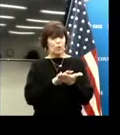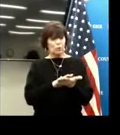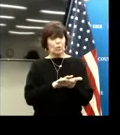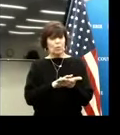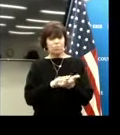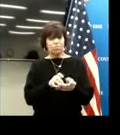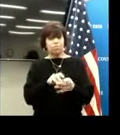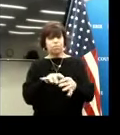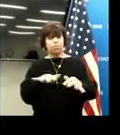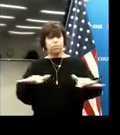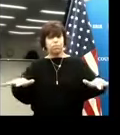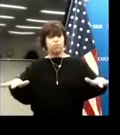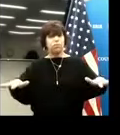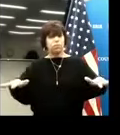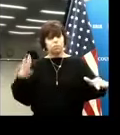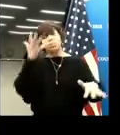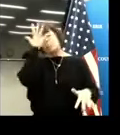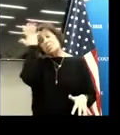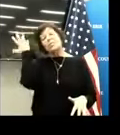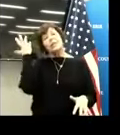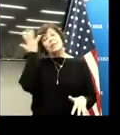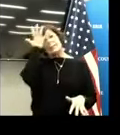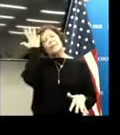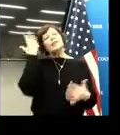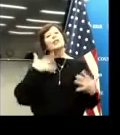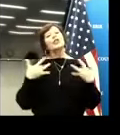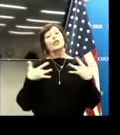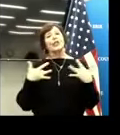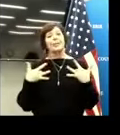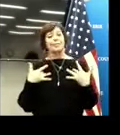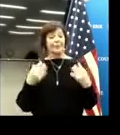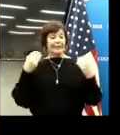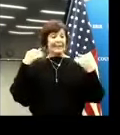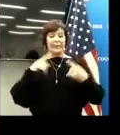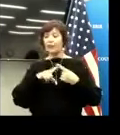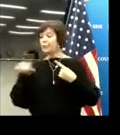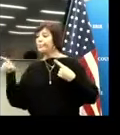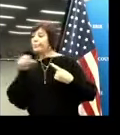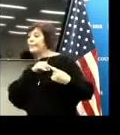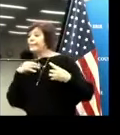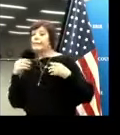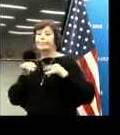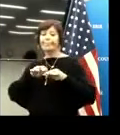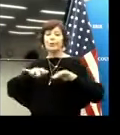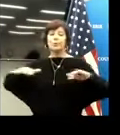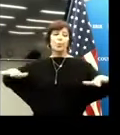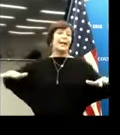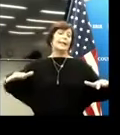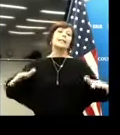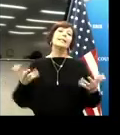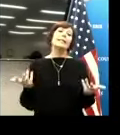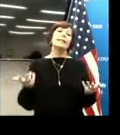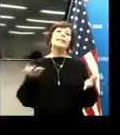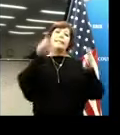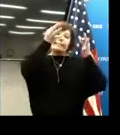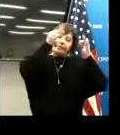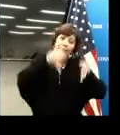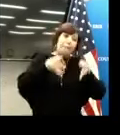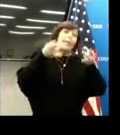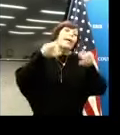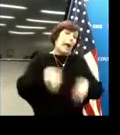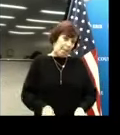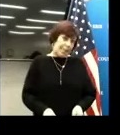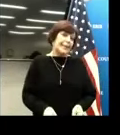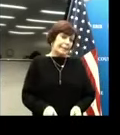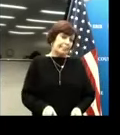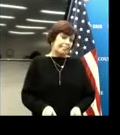transmission, or student-to-student, student-to-teacher, teacher-to-faculty member. So it is definitely occurring,